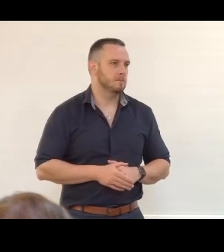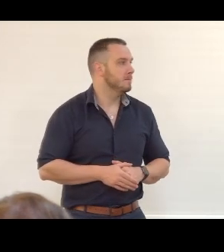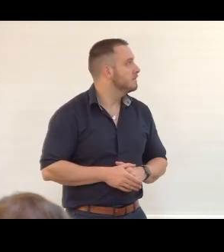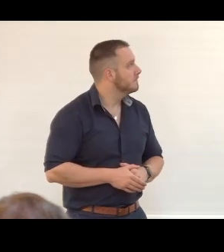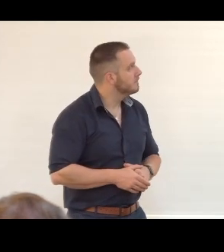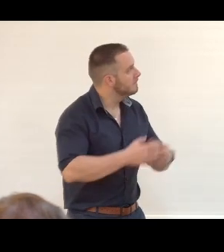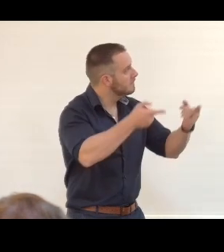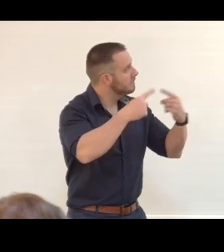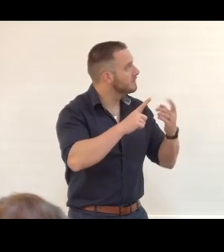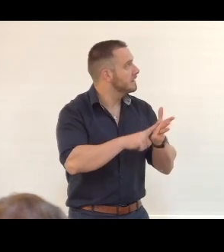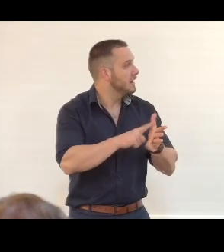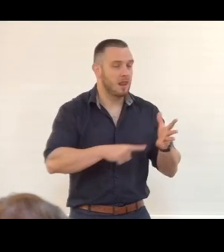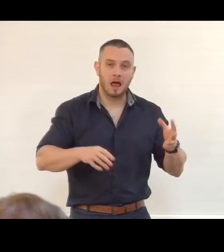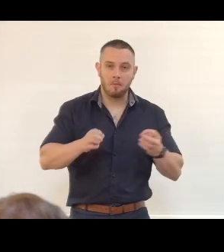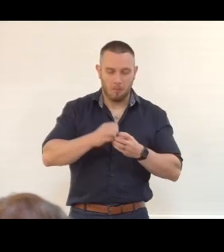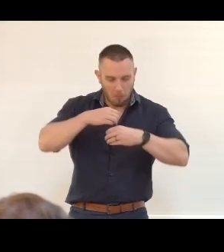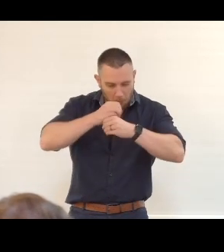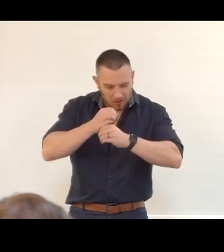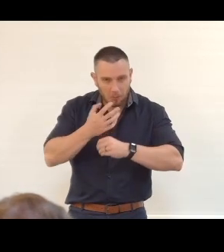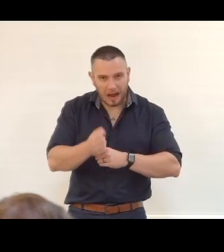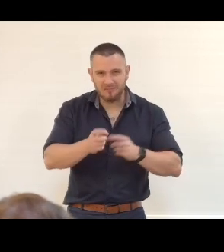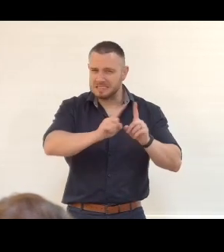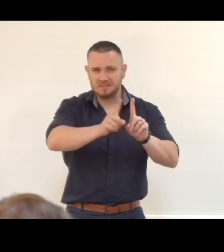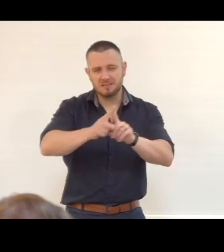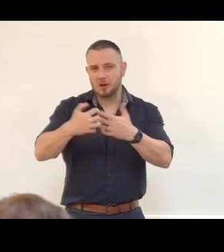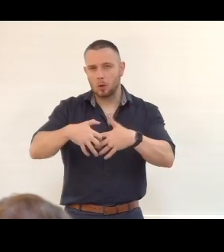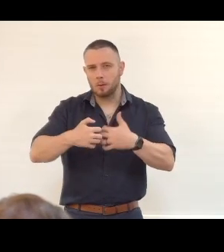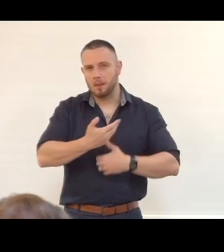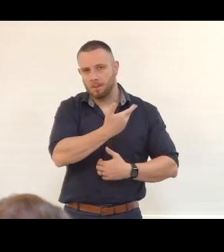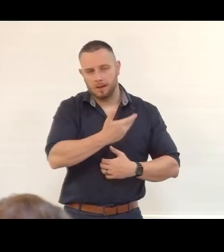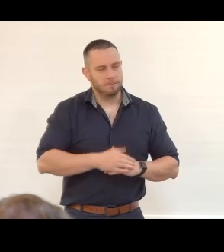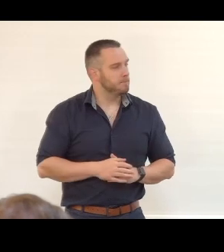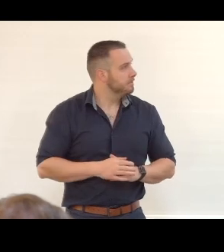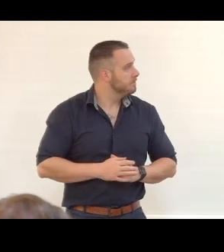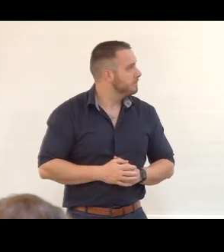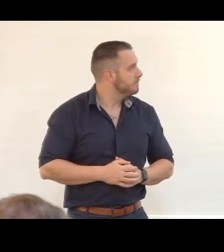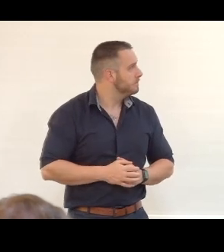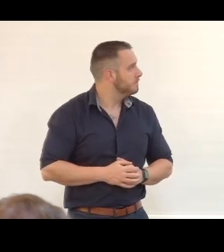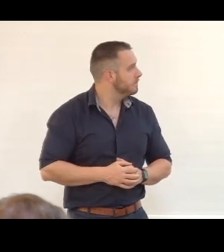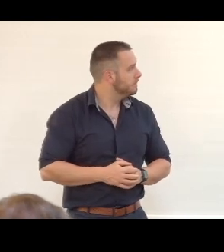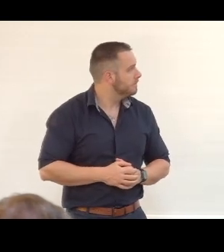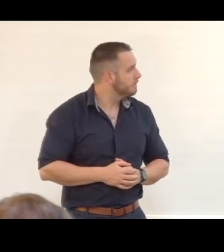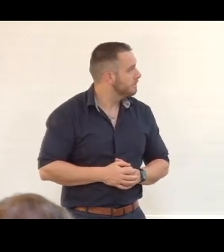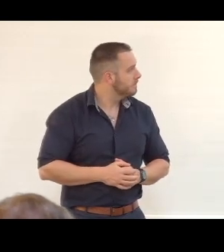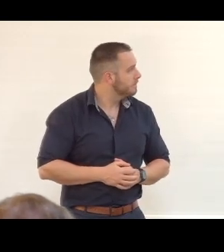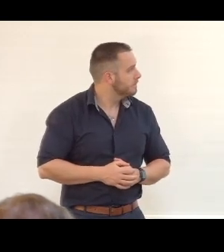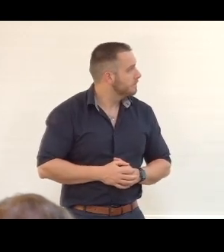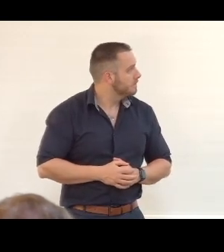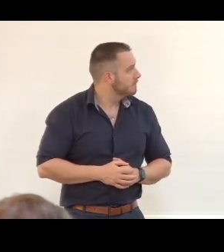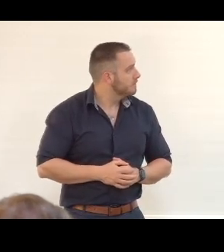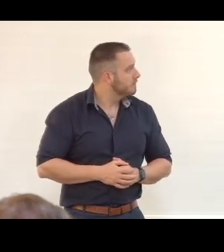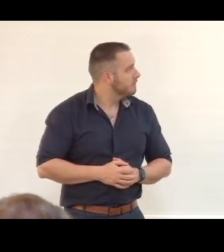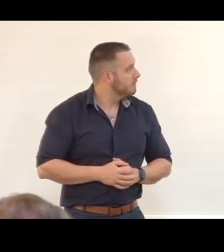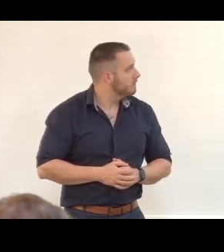This is the lab. So there is microscope, centrifuge, sterilizer, incubator, those kind of things. And then we also have an